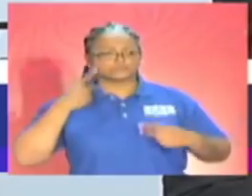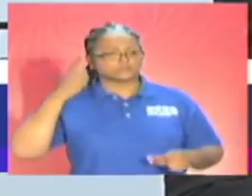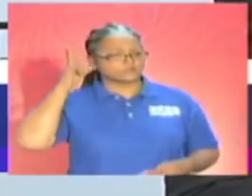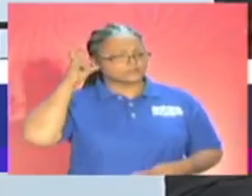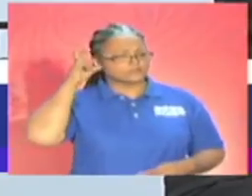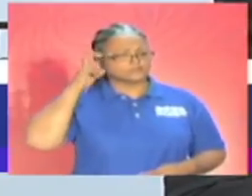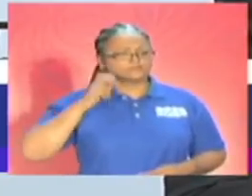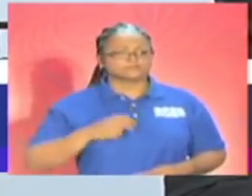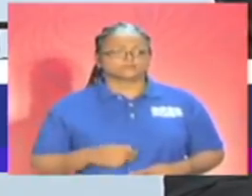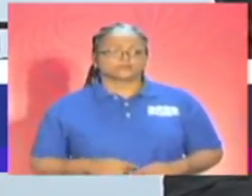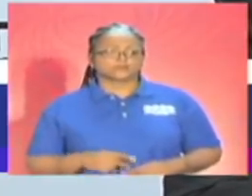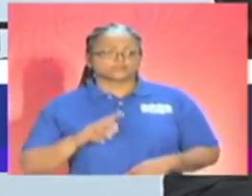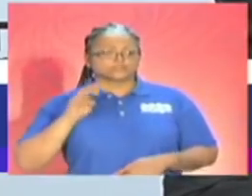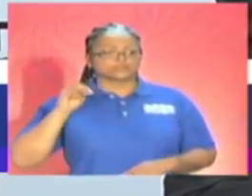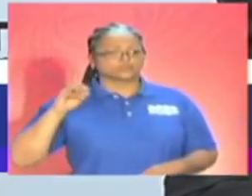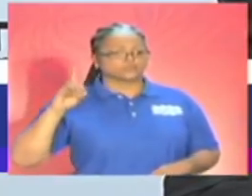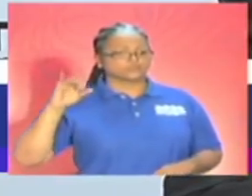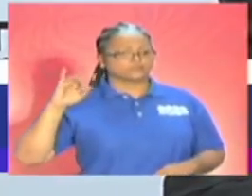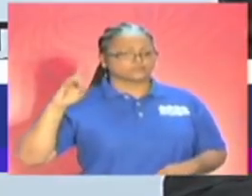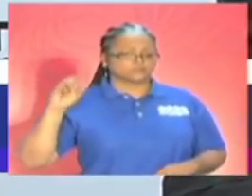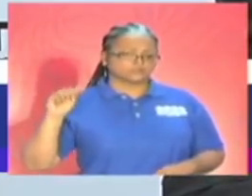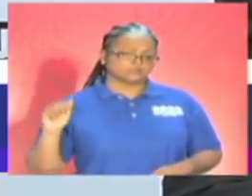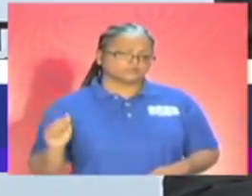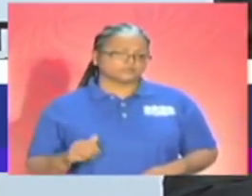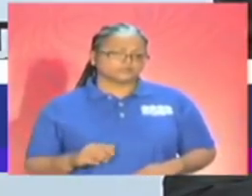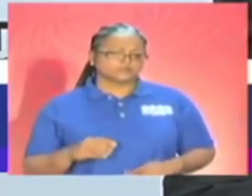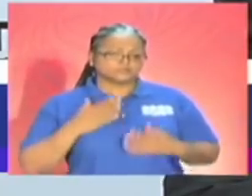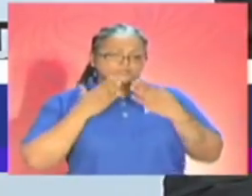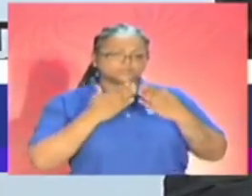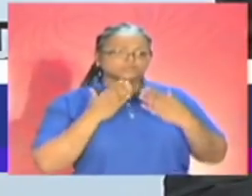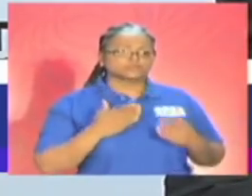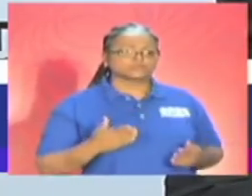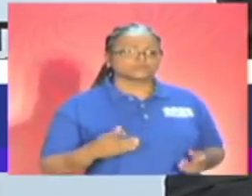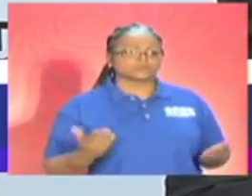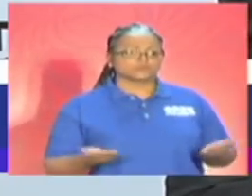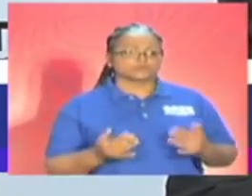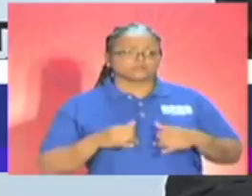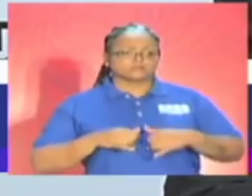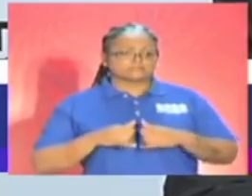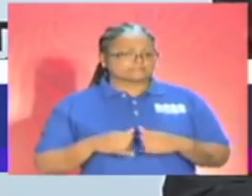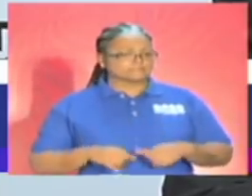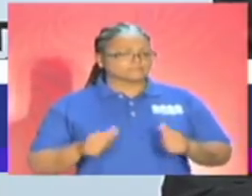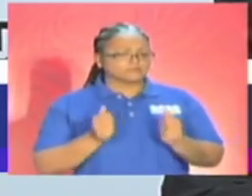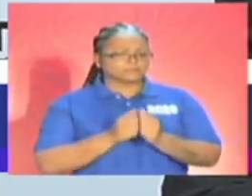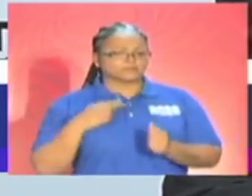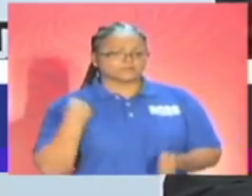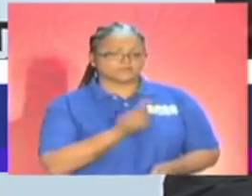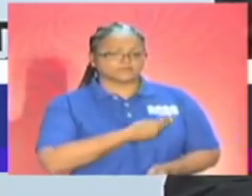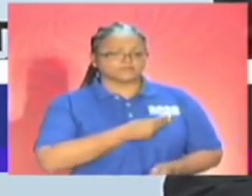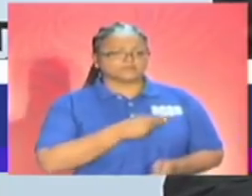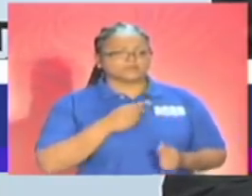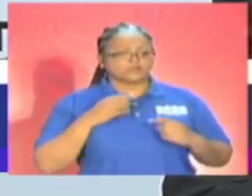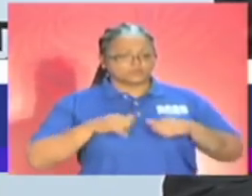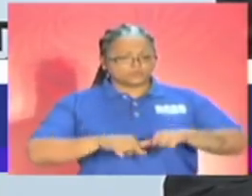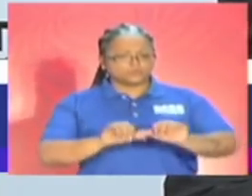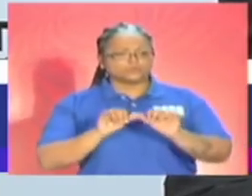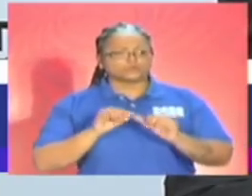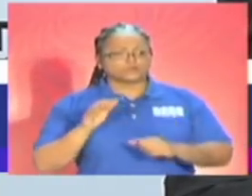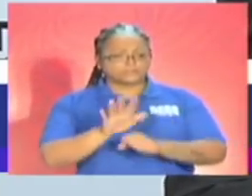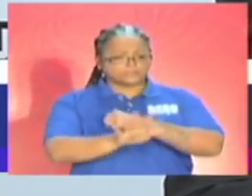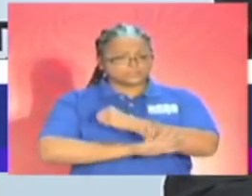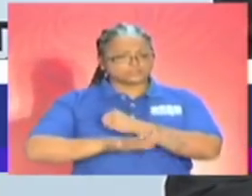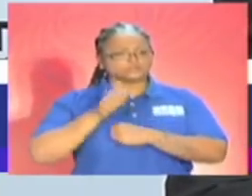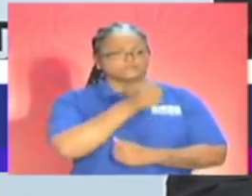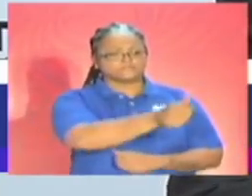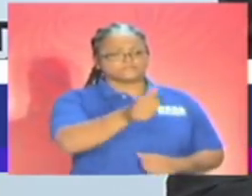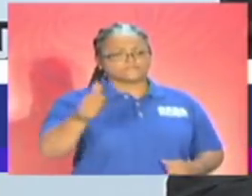spending the last hour with us. We ask that you please continue to protect yourself and your loved ones. If